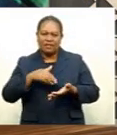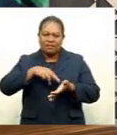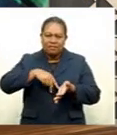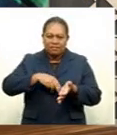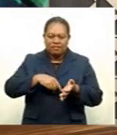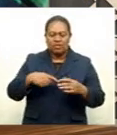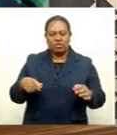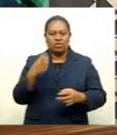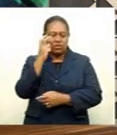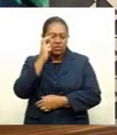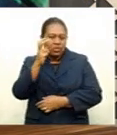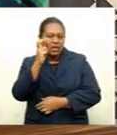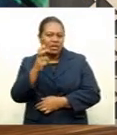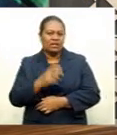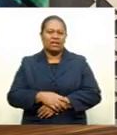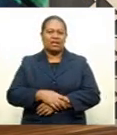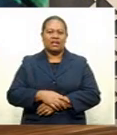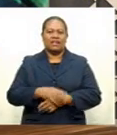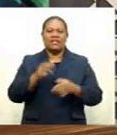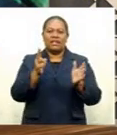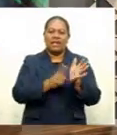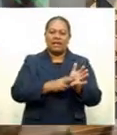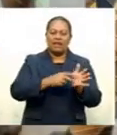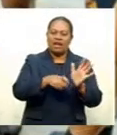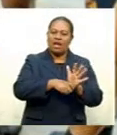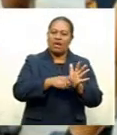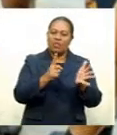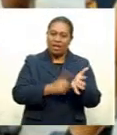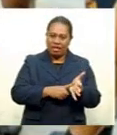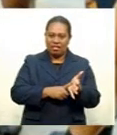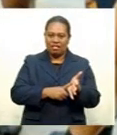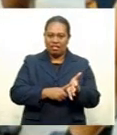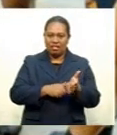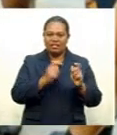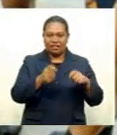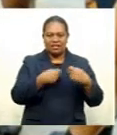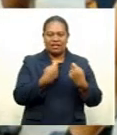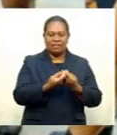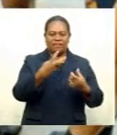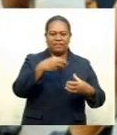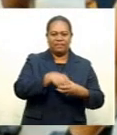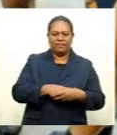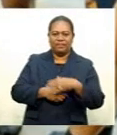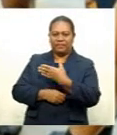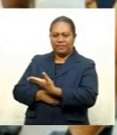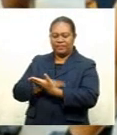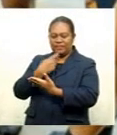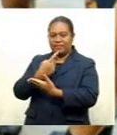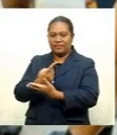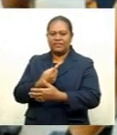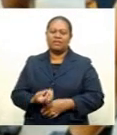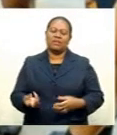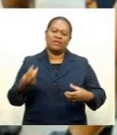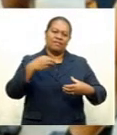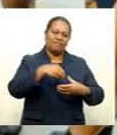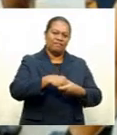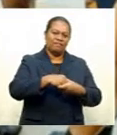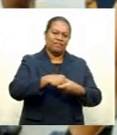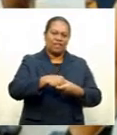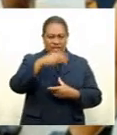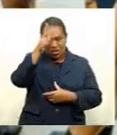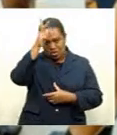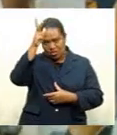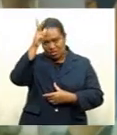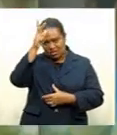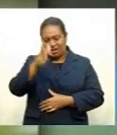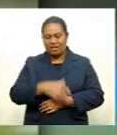some of the best NRL players this week. Apakuki Tavondi and Pio Sethi were invited to train with the Sydney Roosters, a